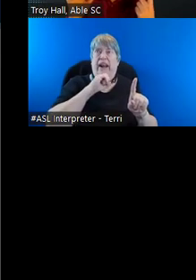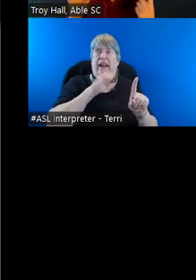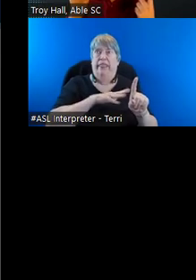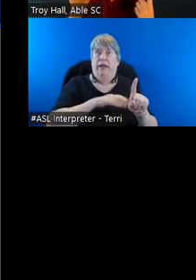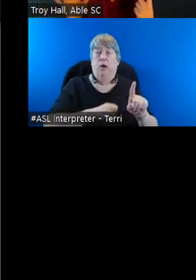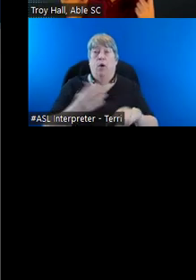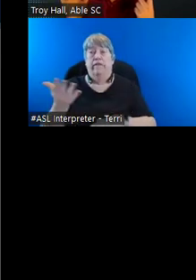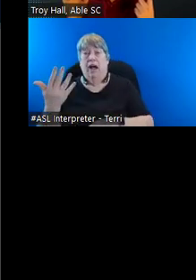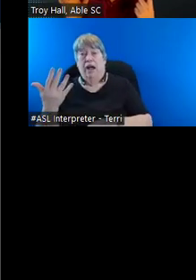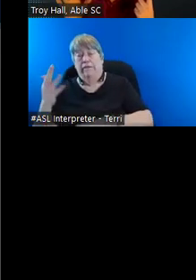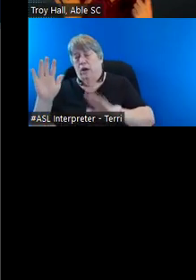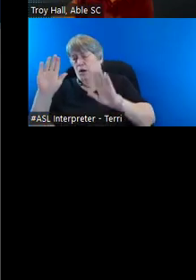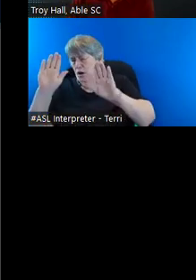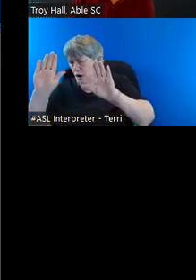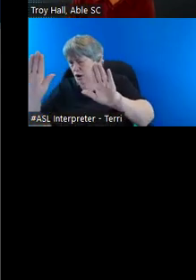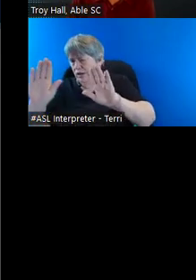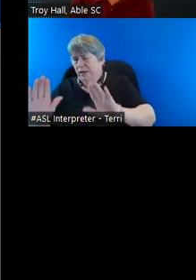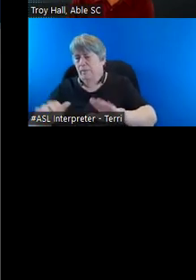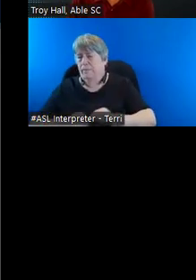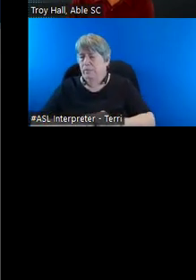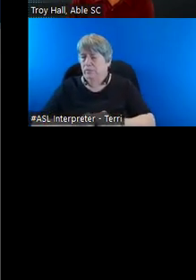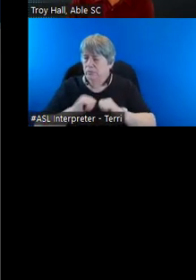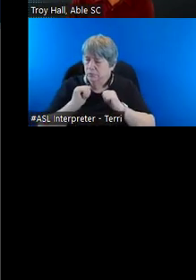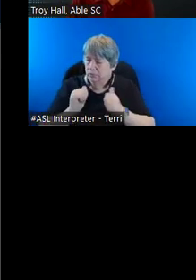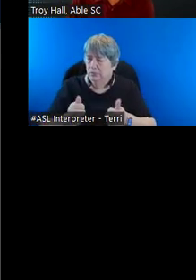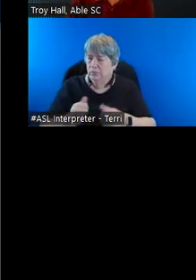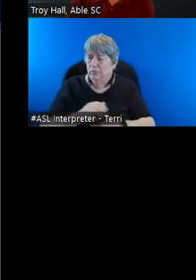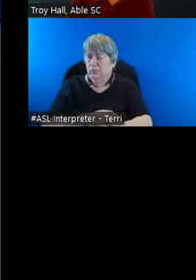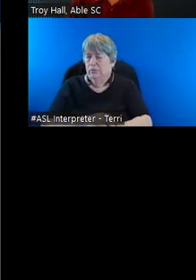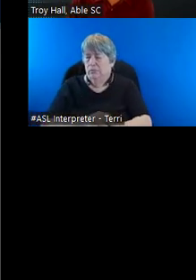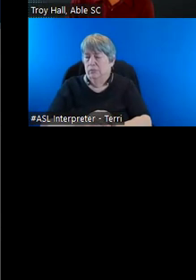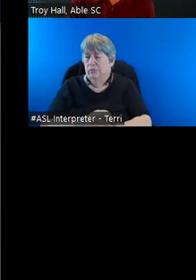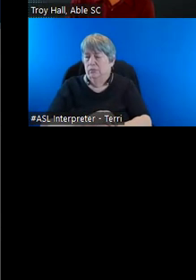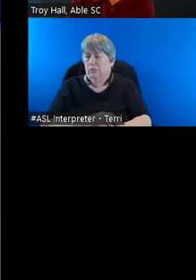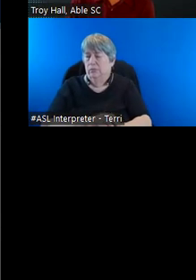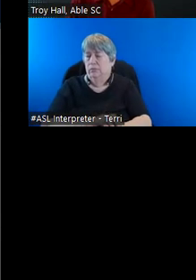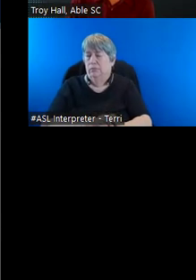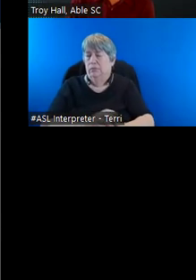5, it is great, it is wonderful, can't wait to tell you all about it?